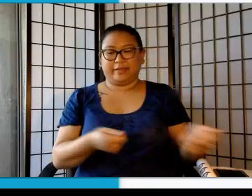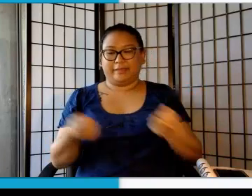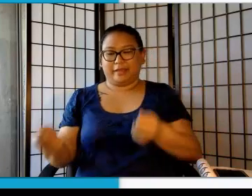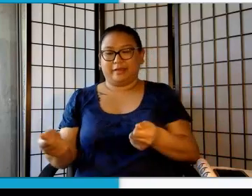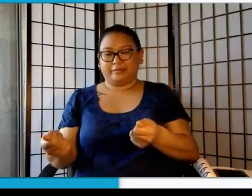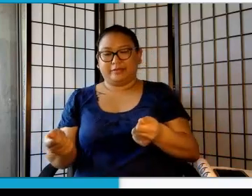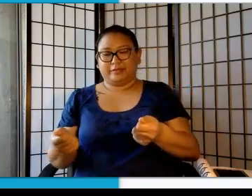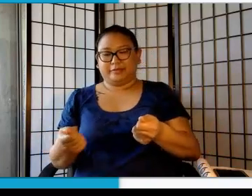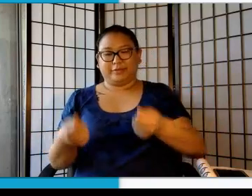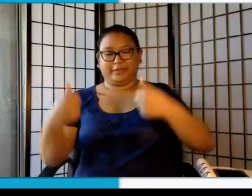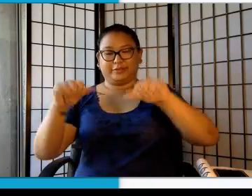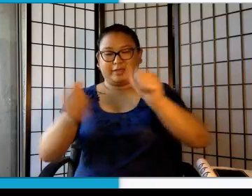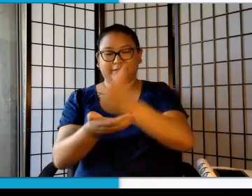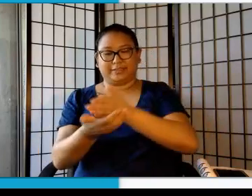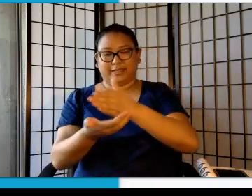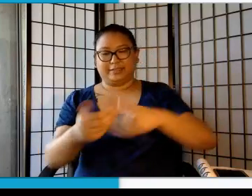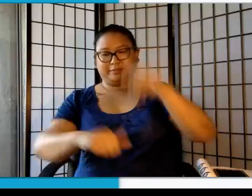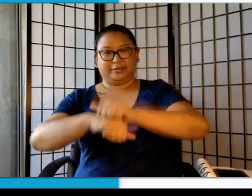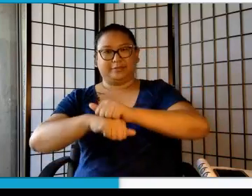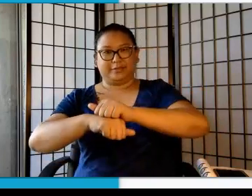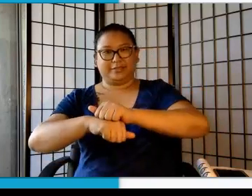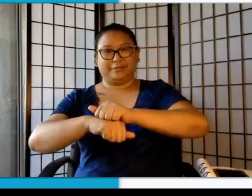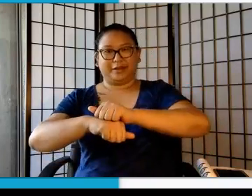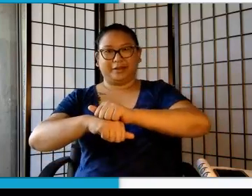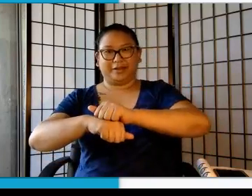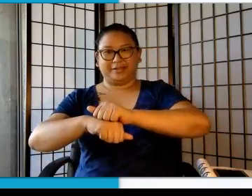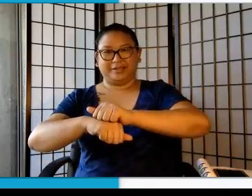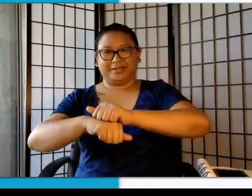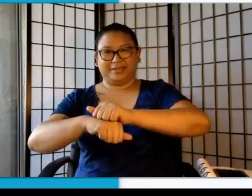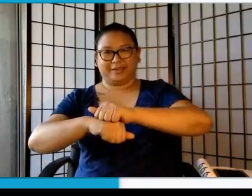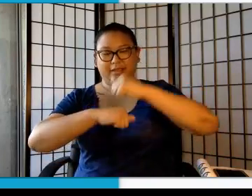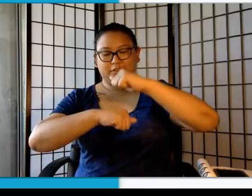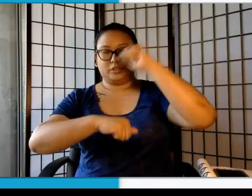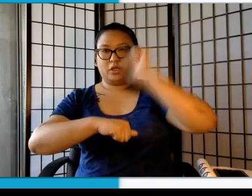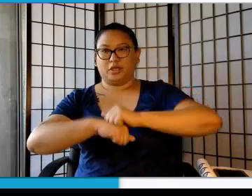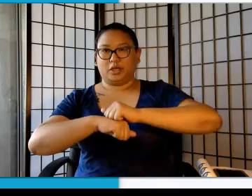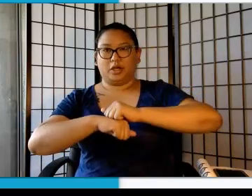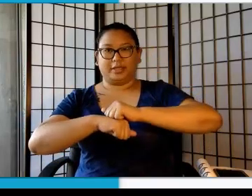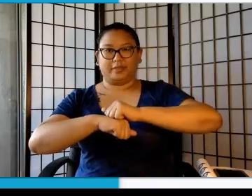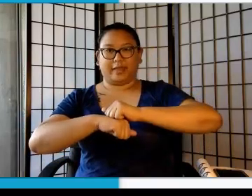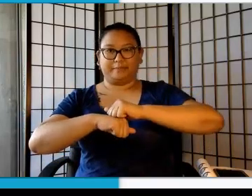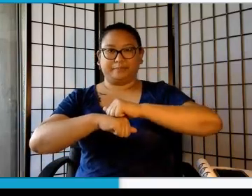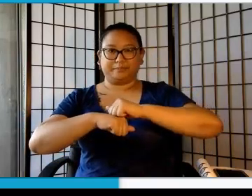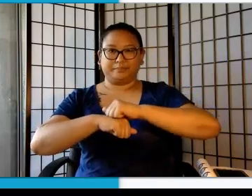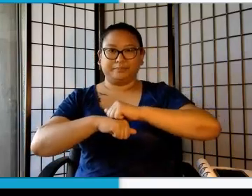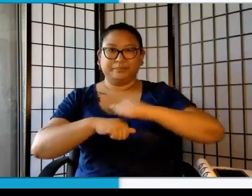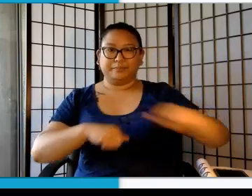so it came out. We tried to slice it, but it was rock hard. Okay, so it's hard like